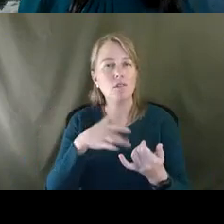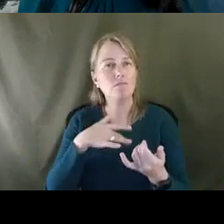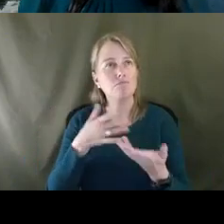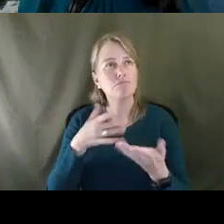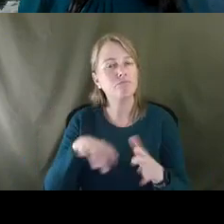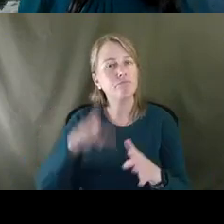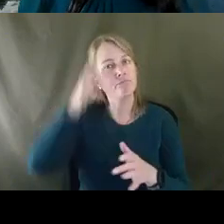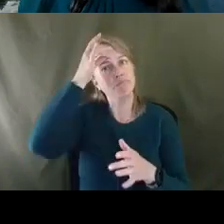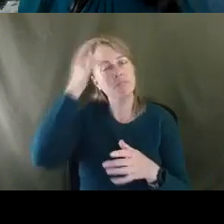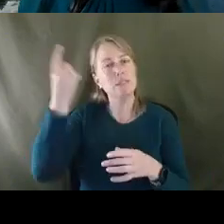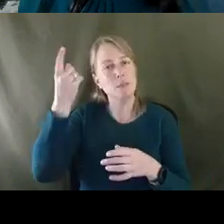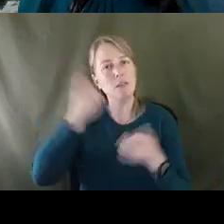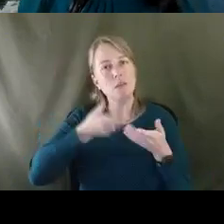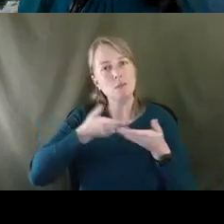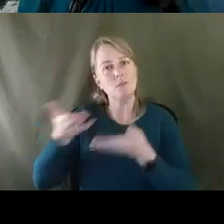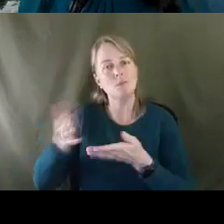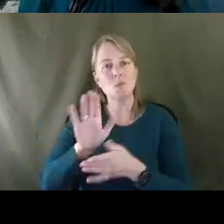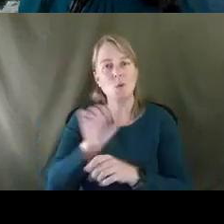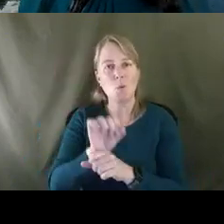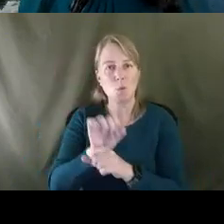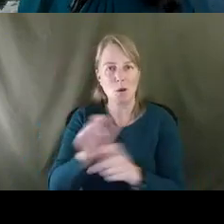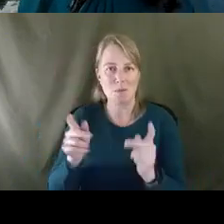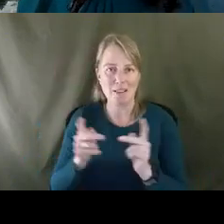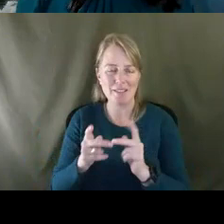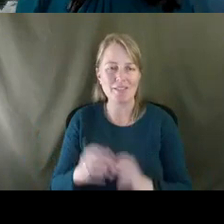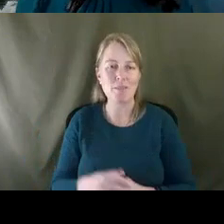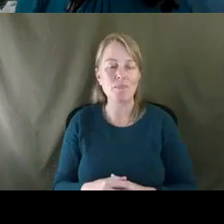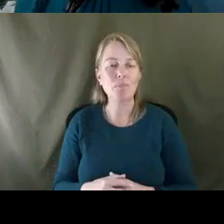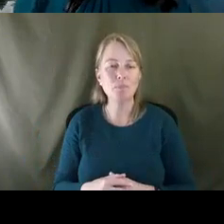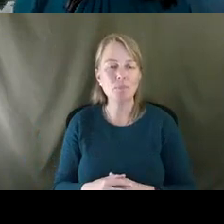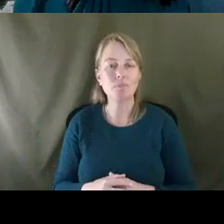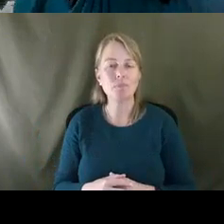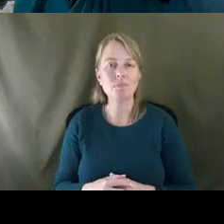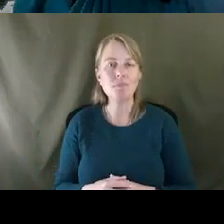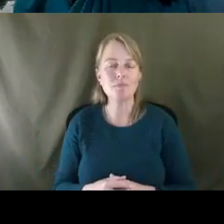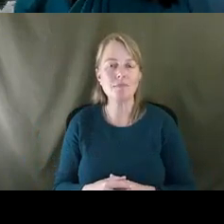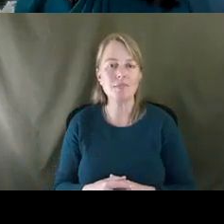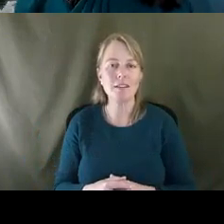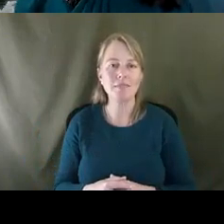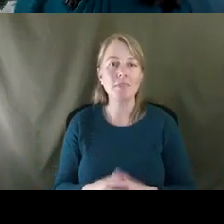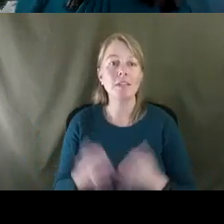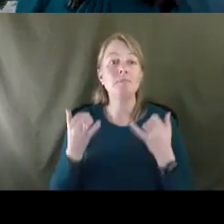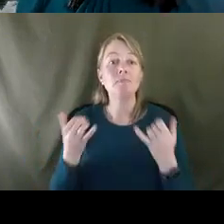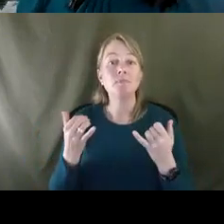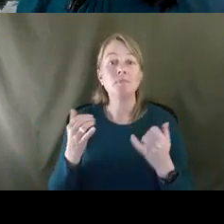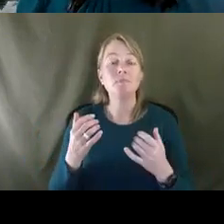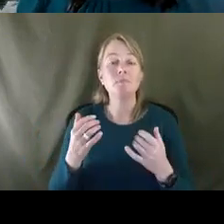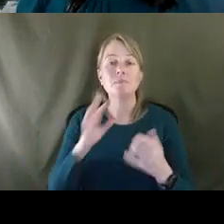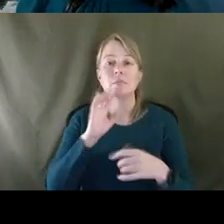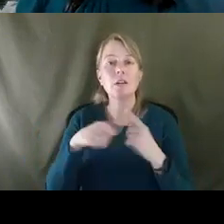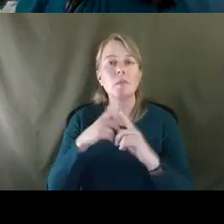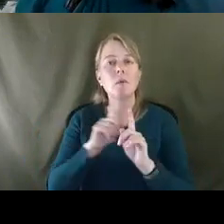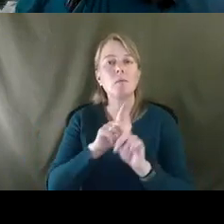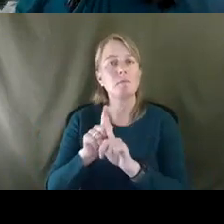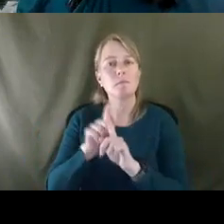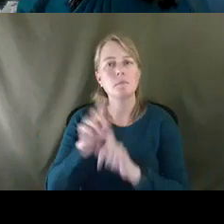information that you can take back into your own workplaces. So with that, let's talk about mentorship